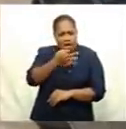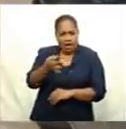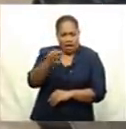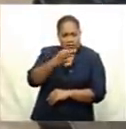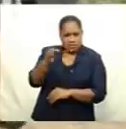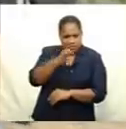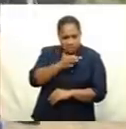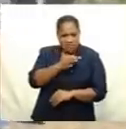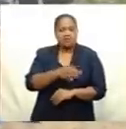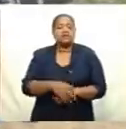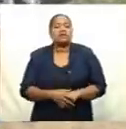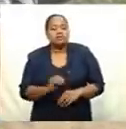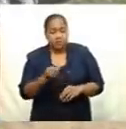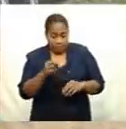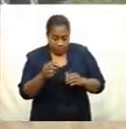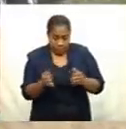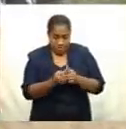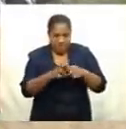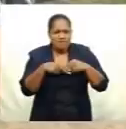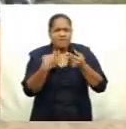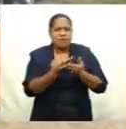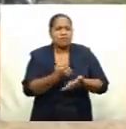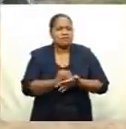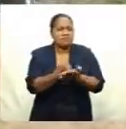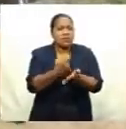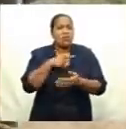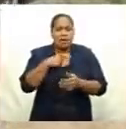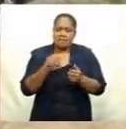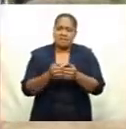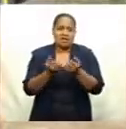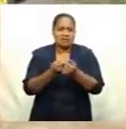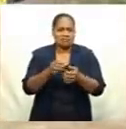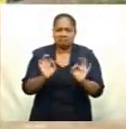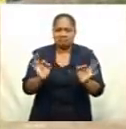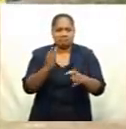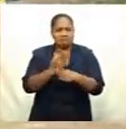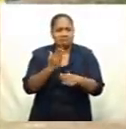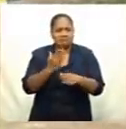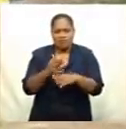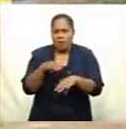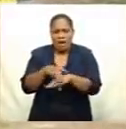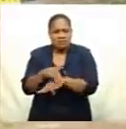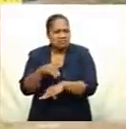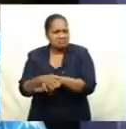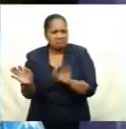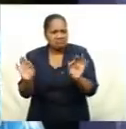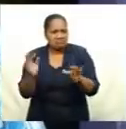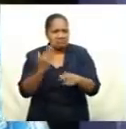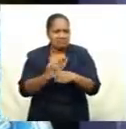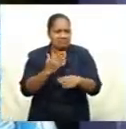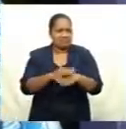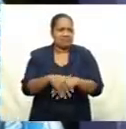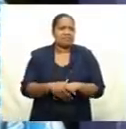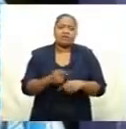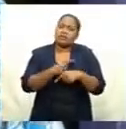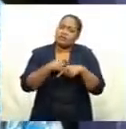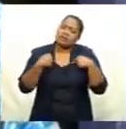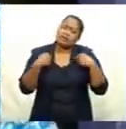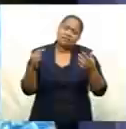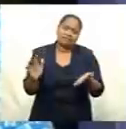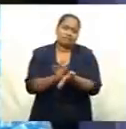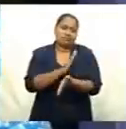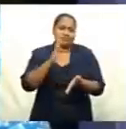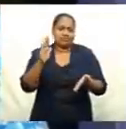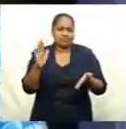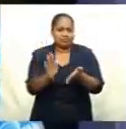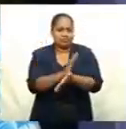timely assistance as many have been left unemployed for months. We are very grateful. We are very happy